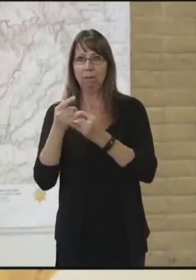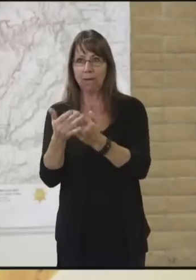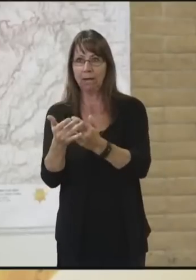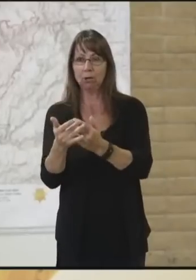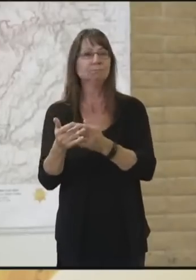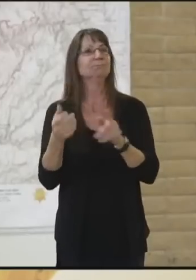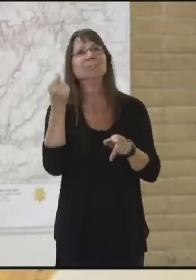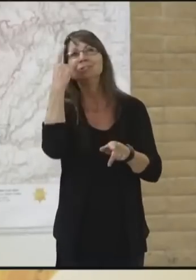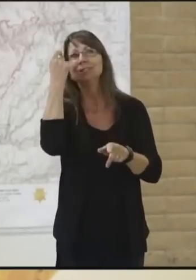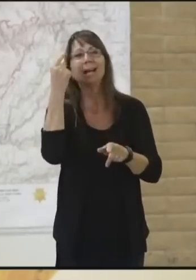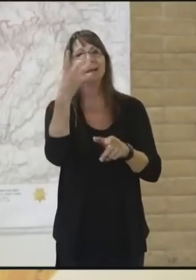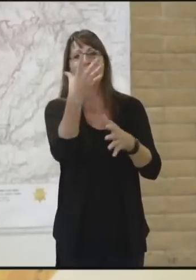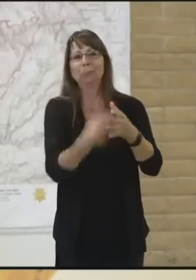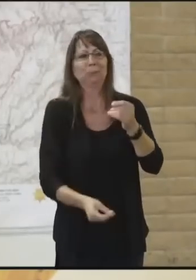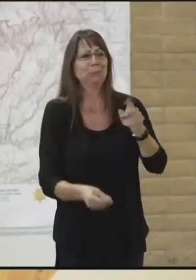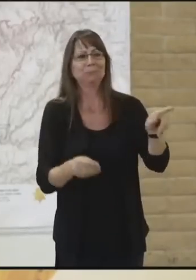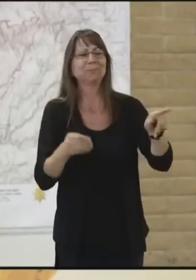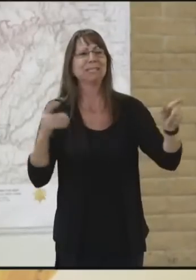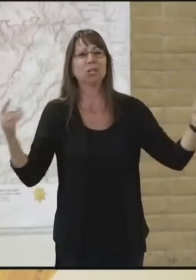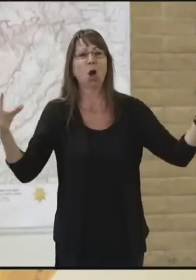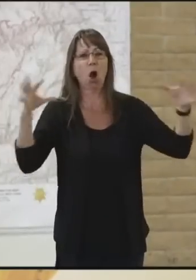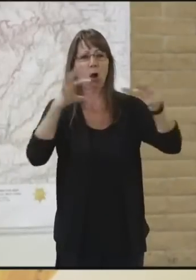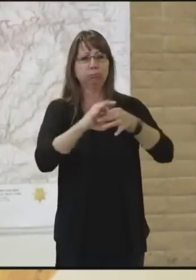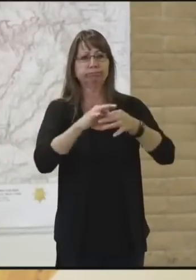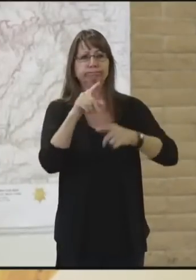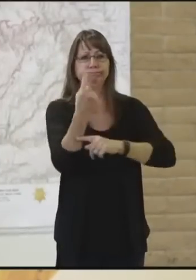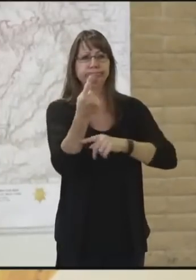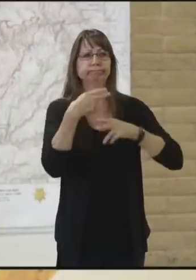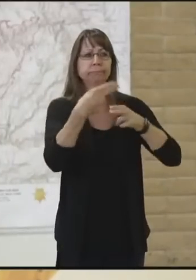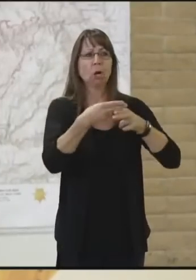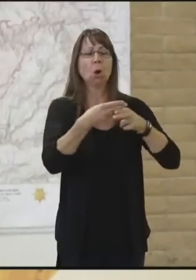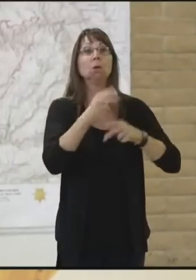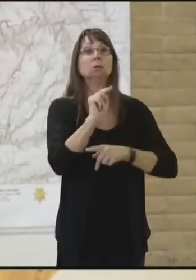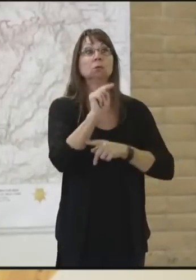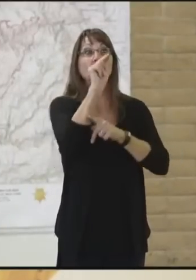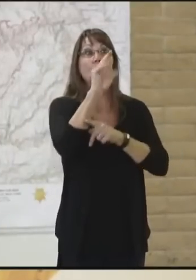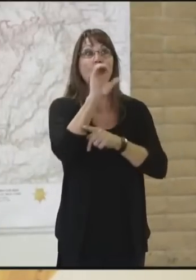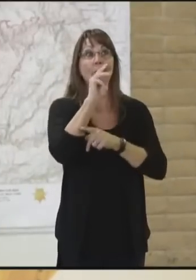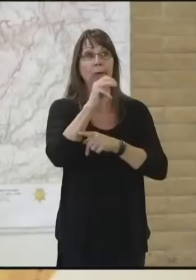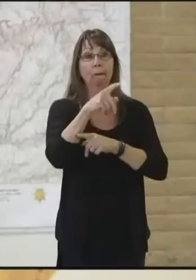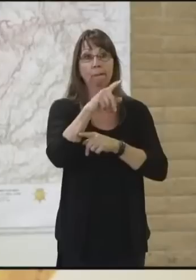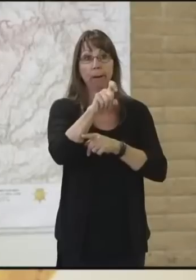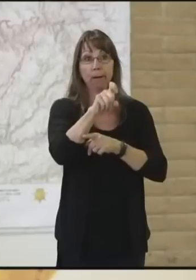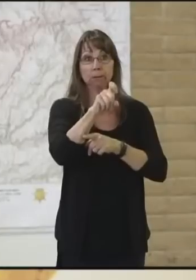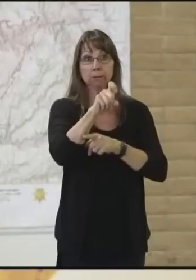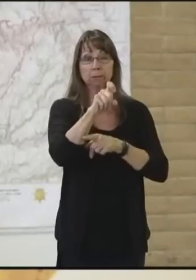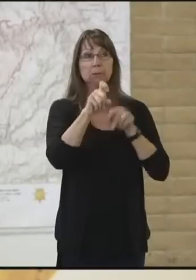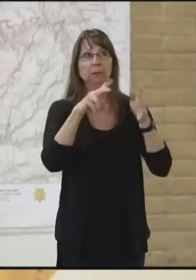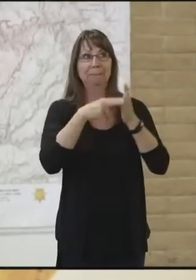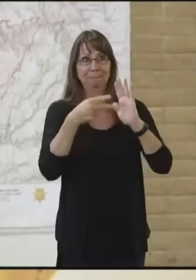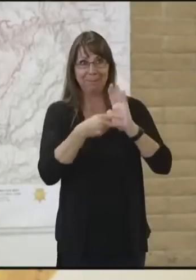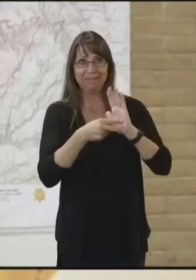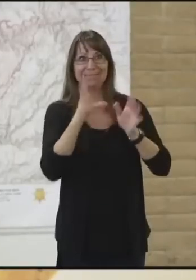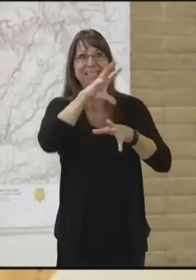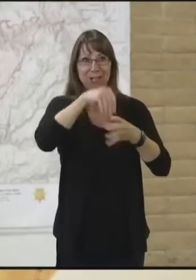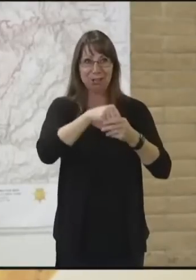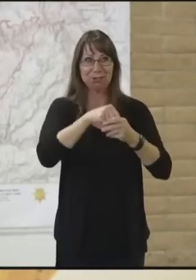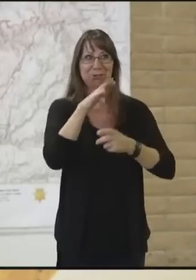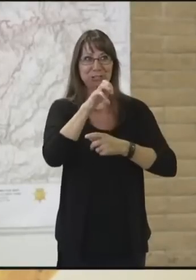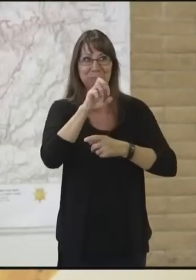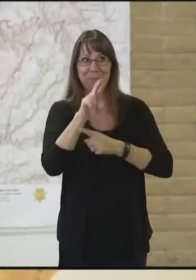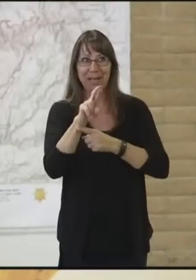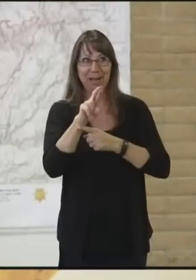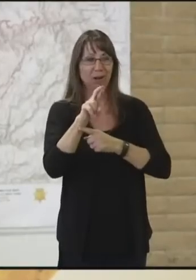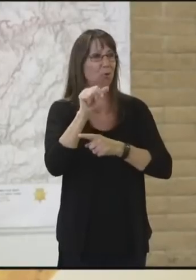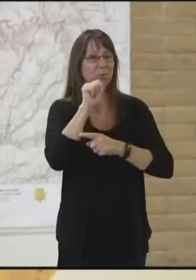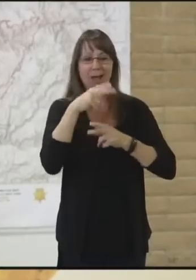exist anymore. We're either referring to the North Complex, which is the entire fire that extends all the